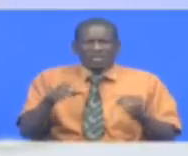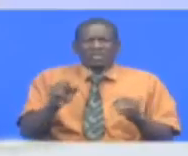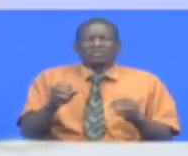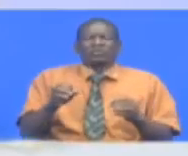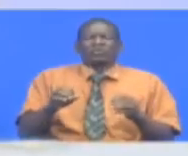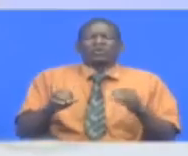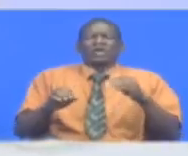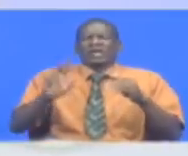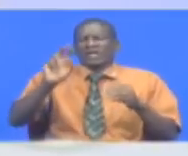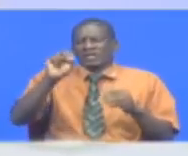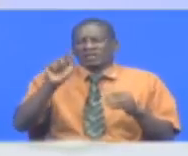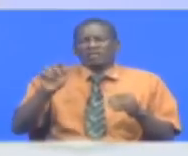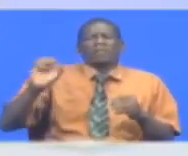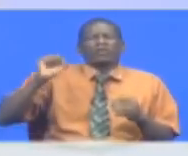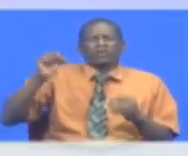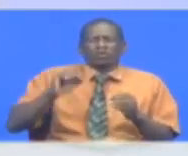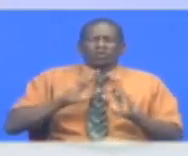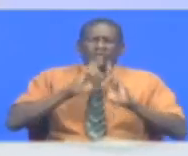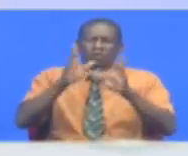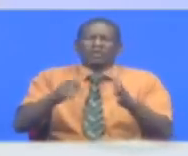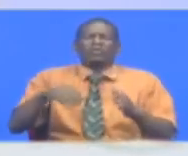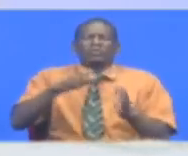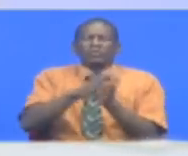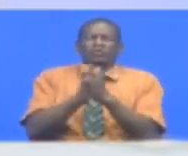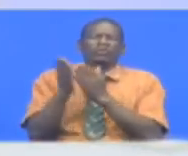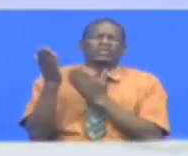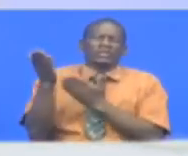affairs reporter Kennedy Murethi has more.